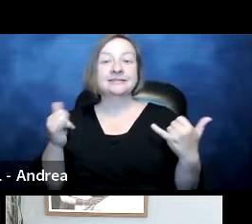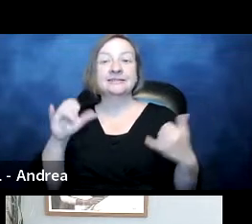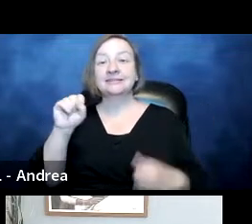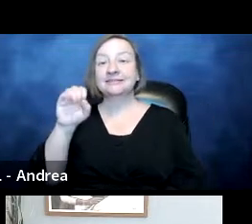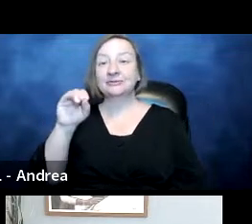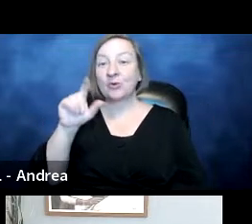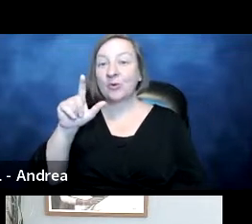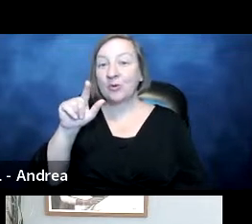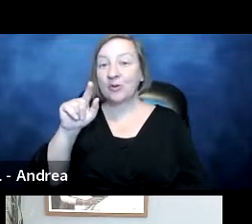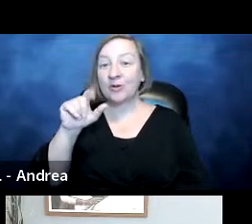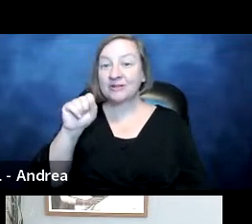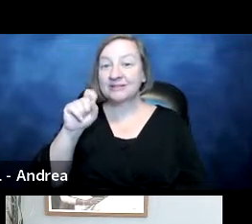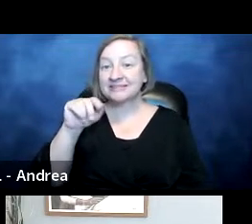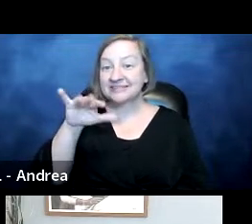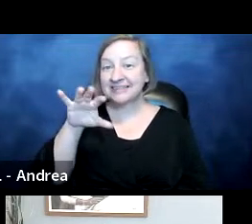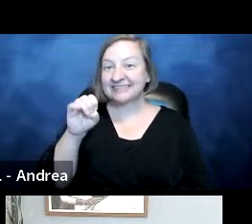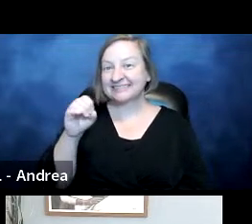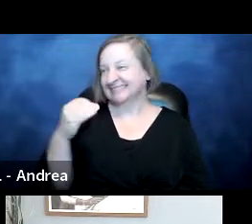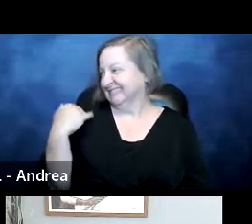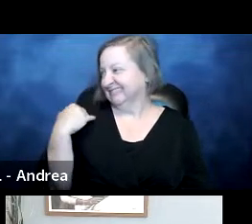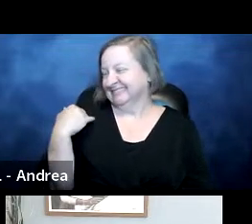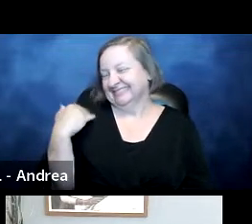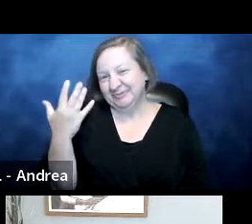solstice, and where solstice just passed, and